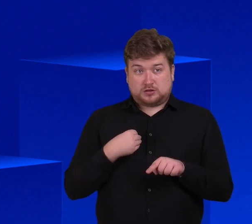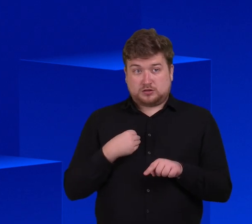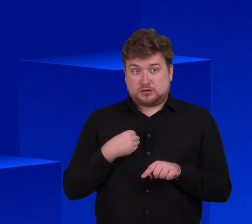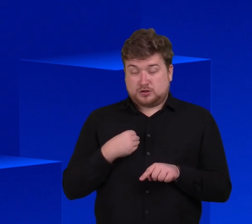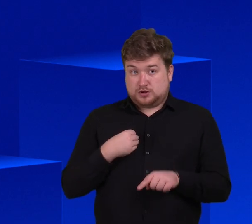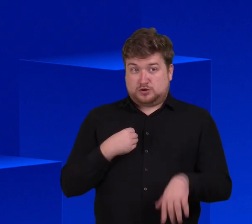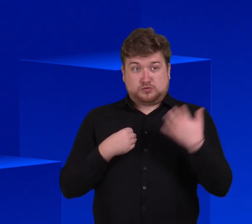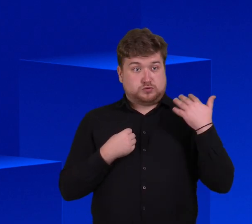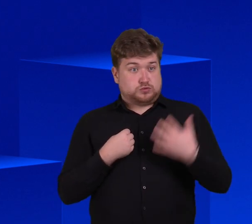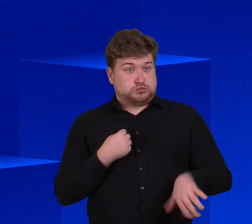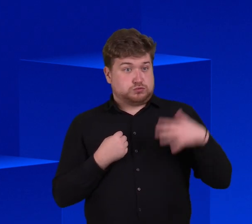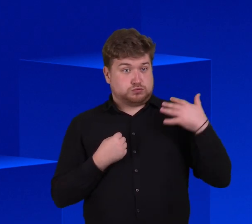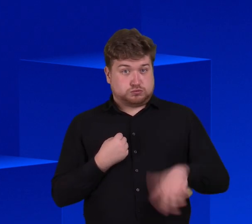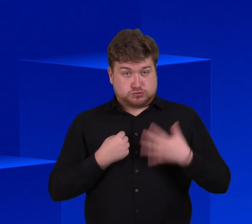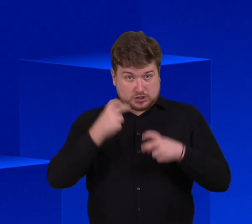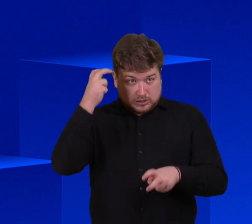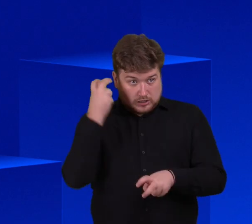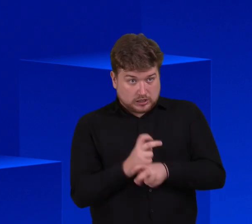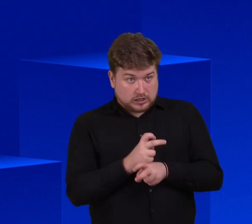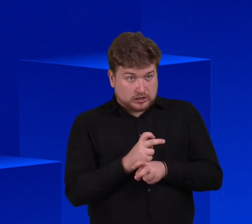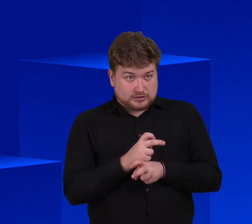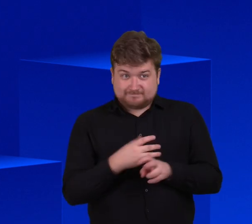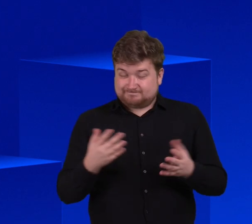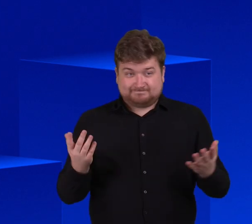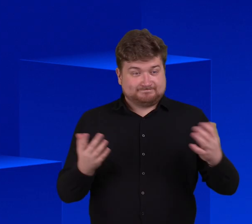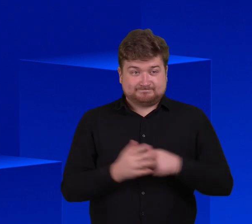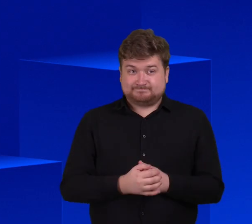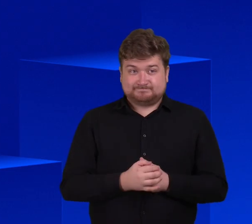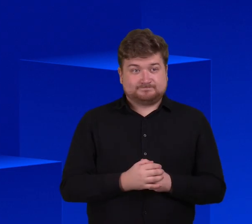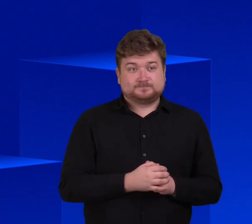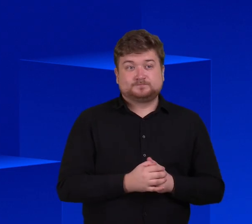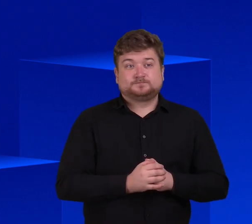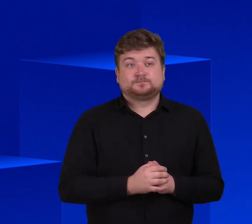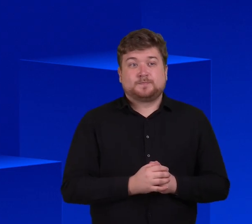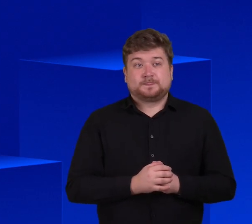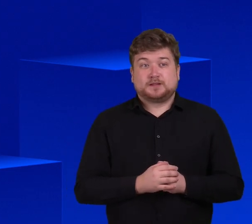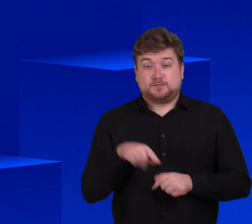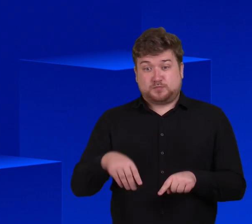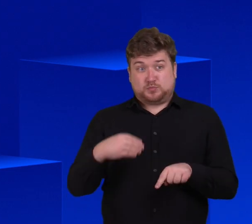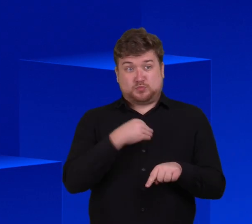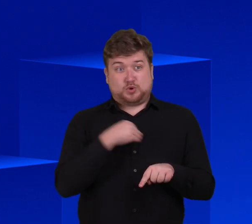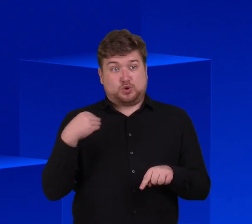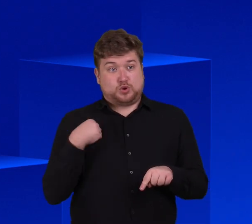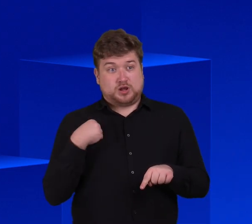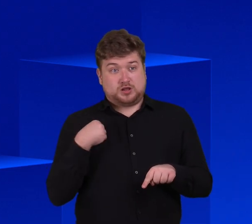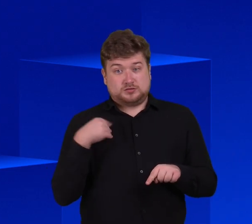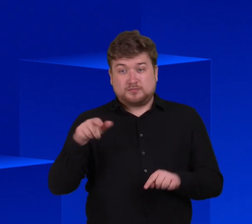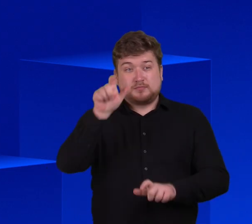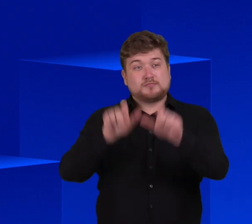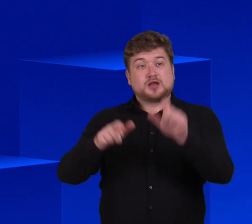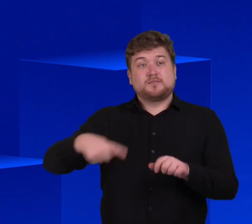afford a decent living. So this requires definitely